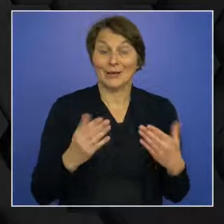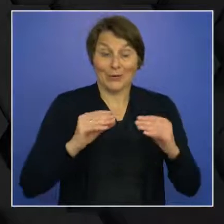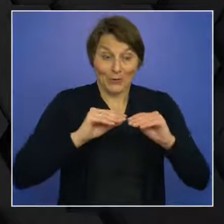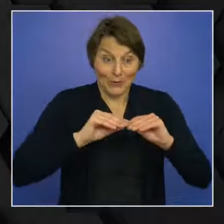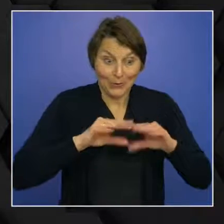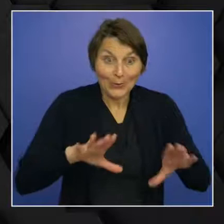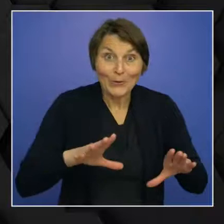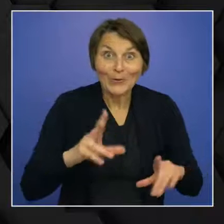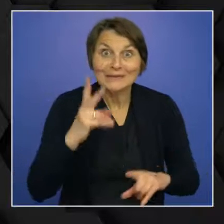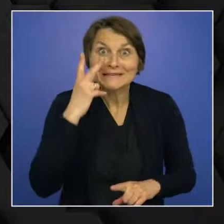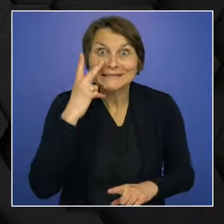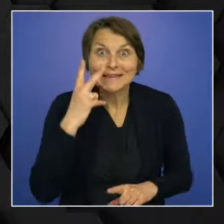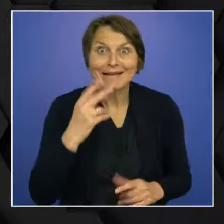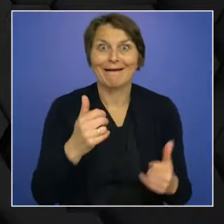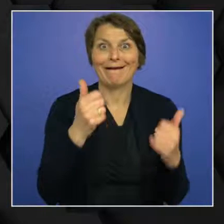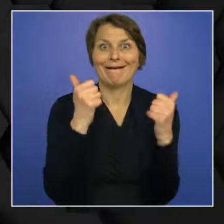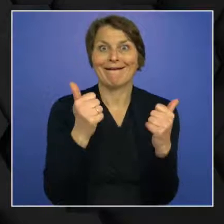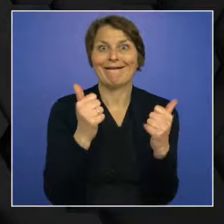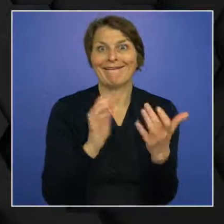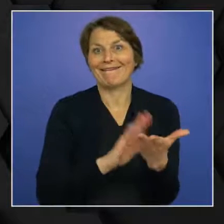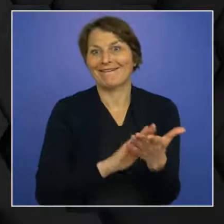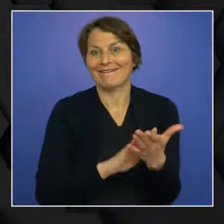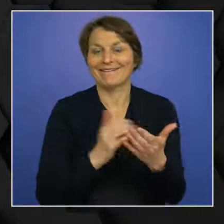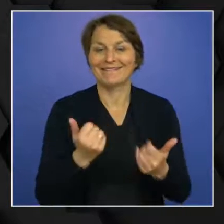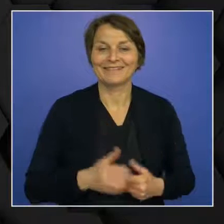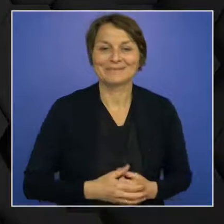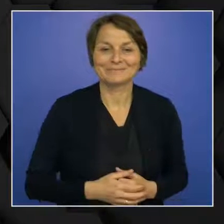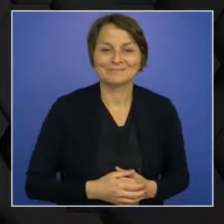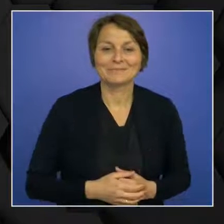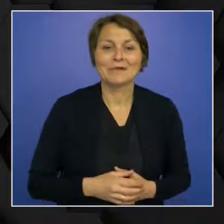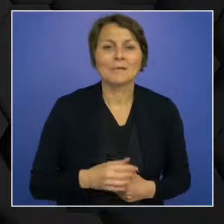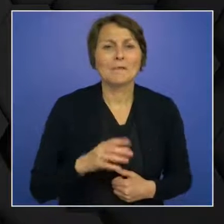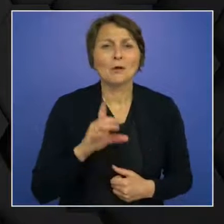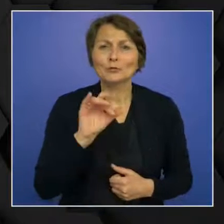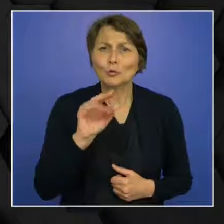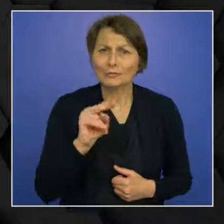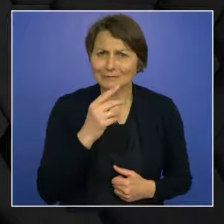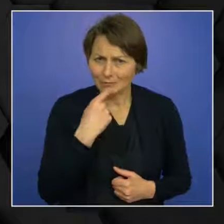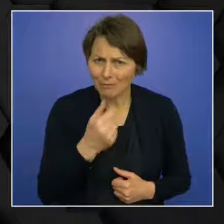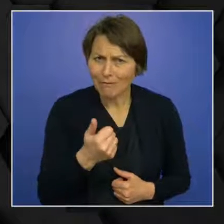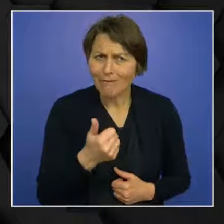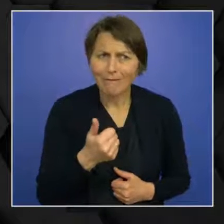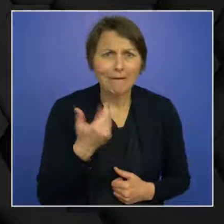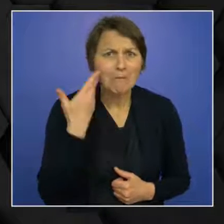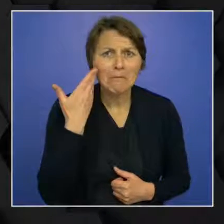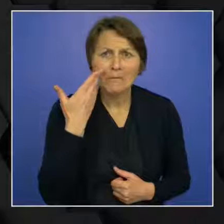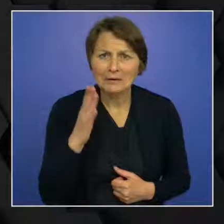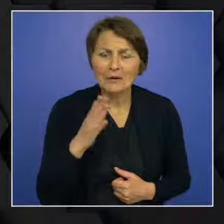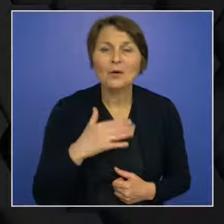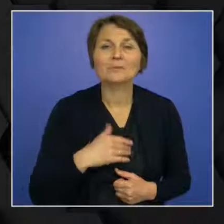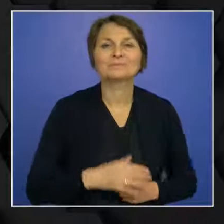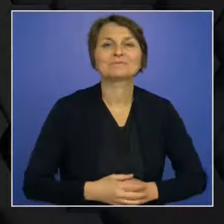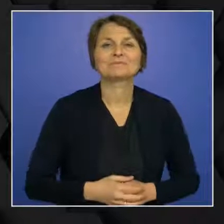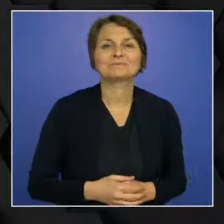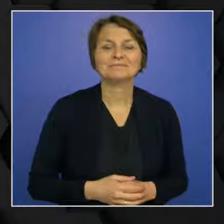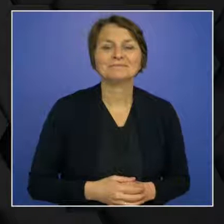it. Yay! Great news. I'm gonna go check that out. I didn't know. Yeah. There is still a challenge of